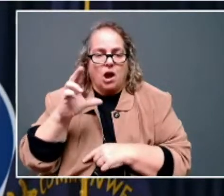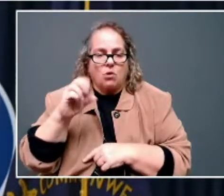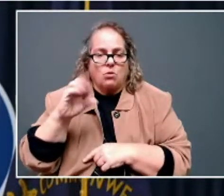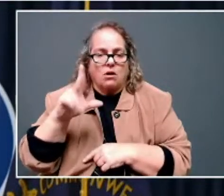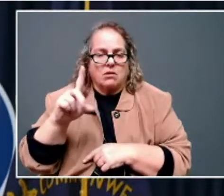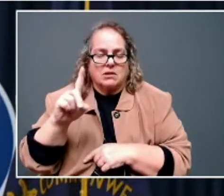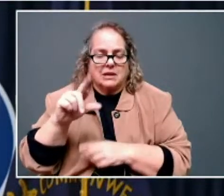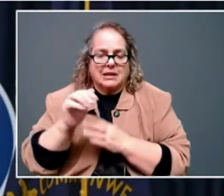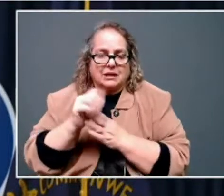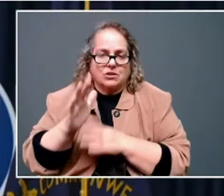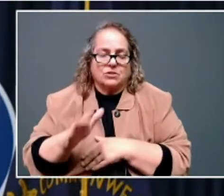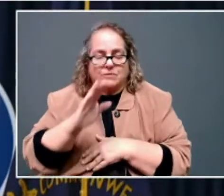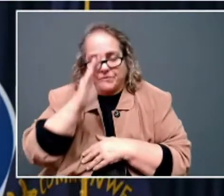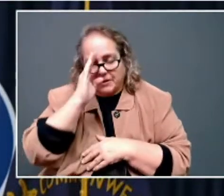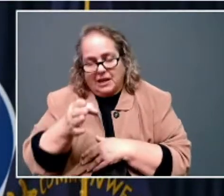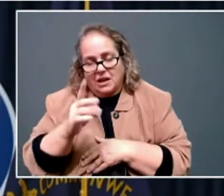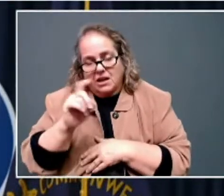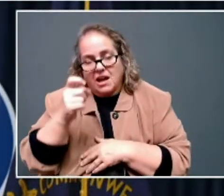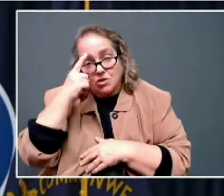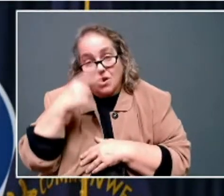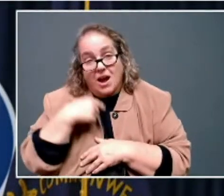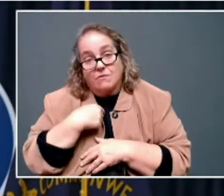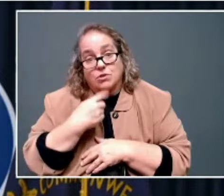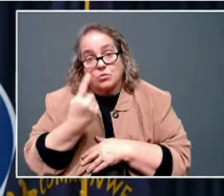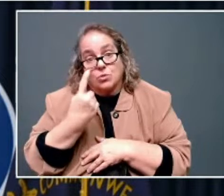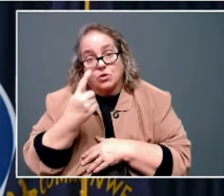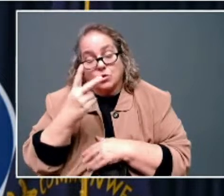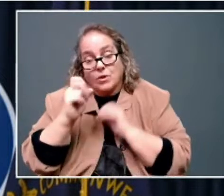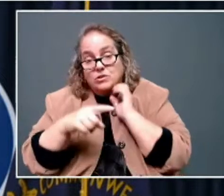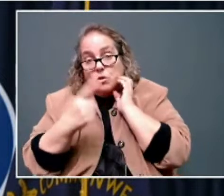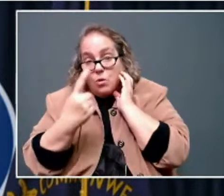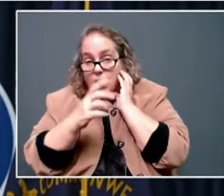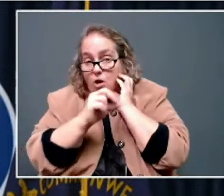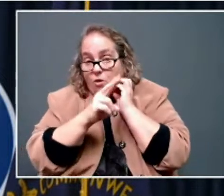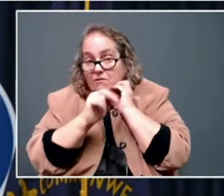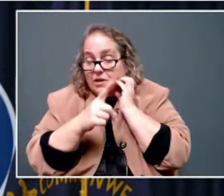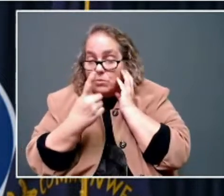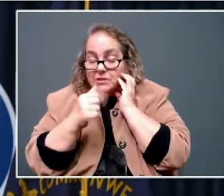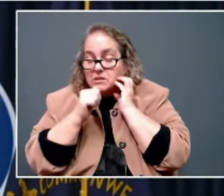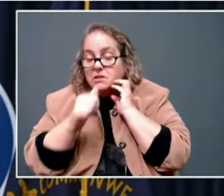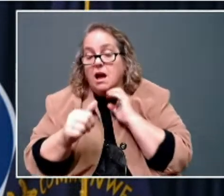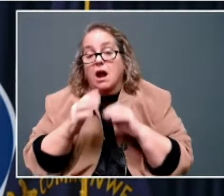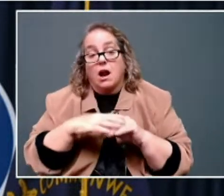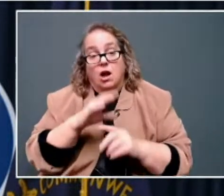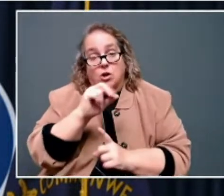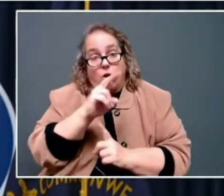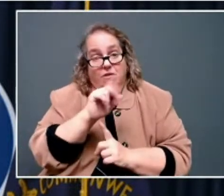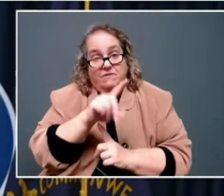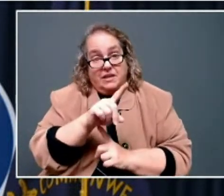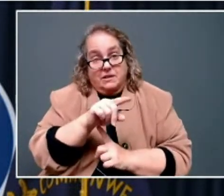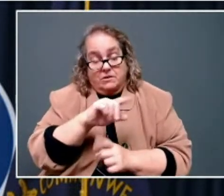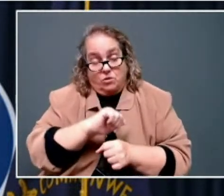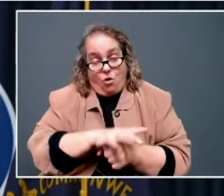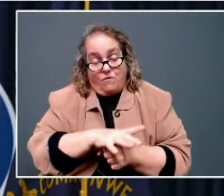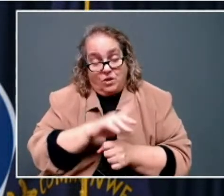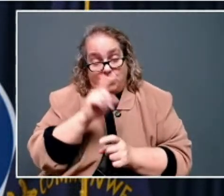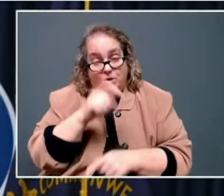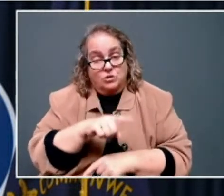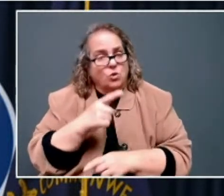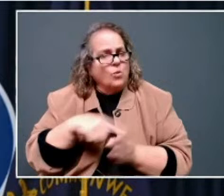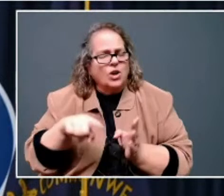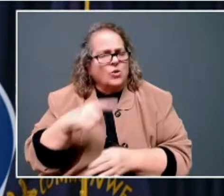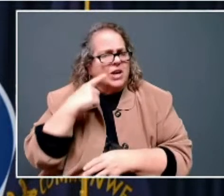Hey, Governor, I have two questions. One's related to COVID and one isn't. On the COVID question, what are you hearing about multiple